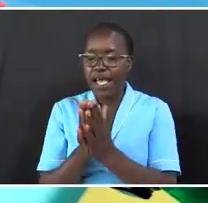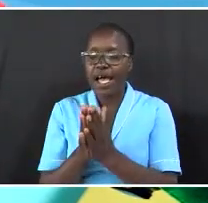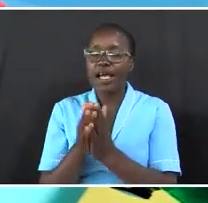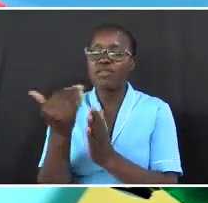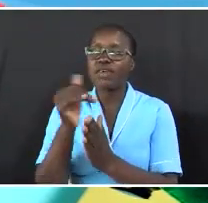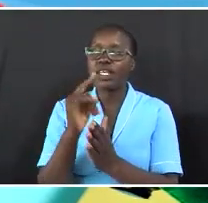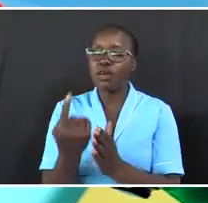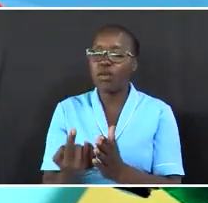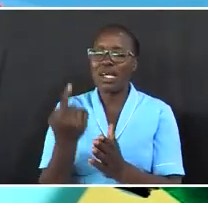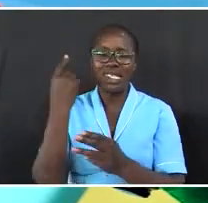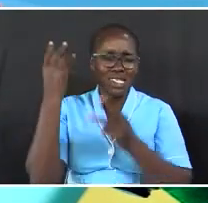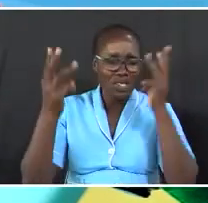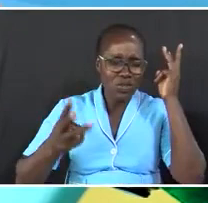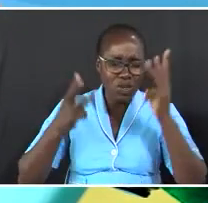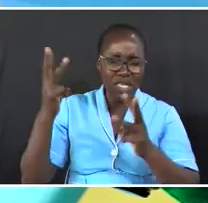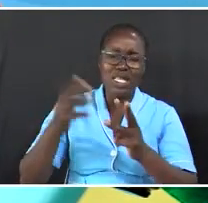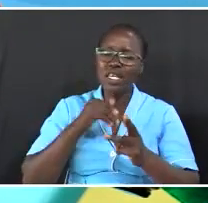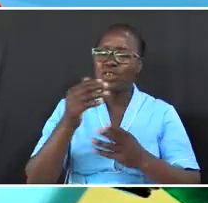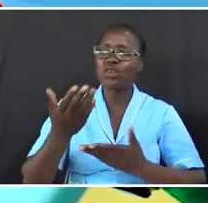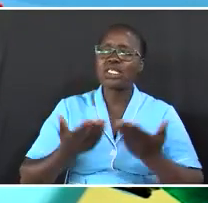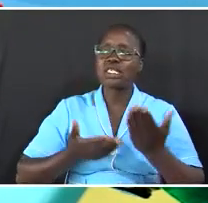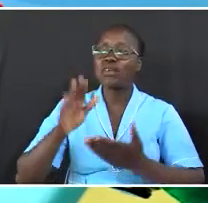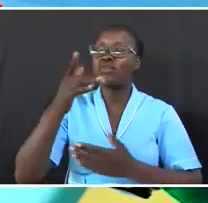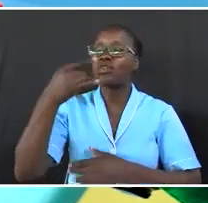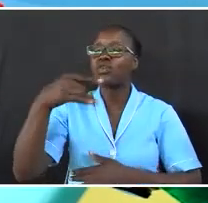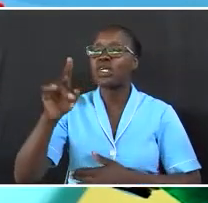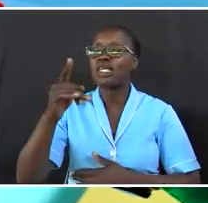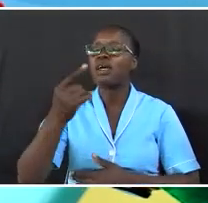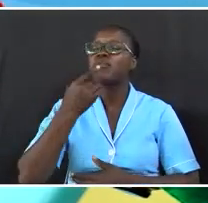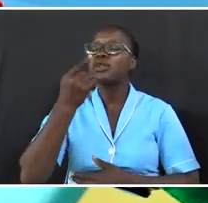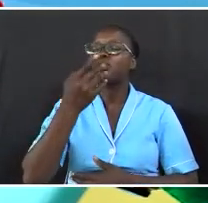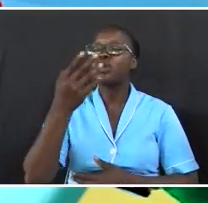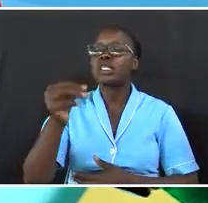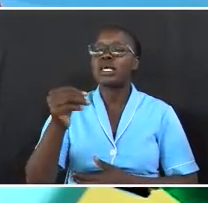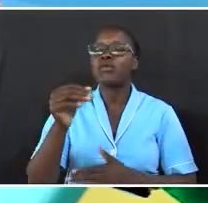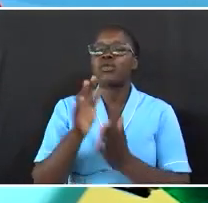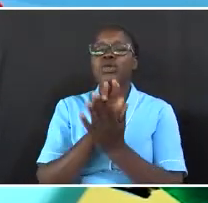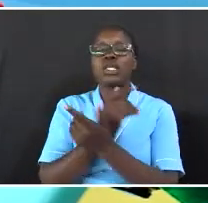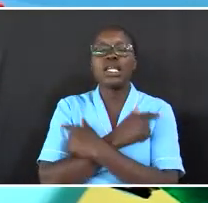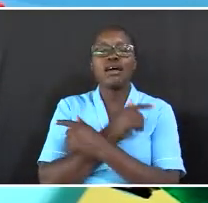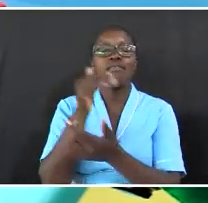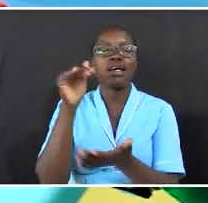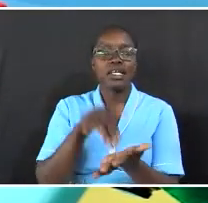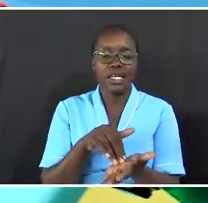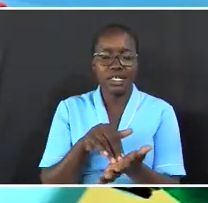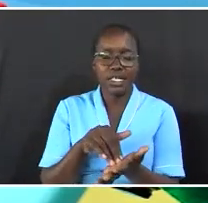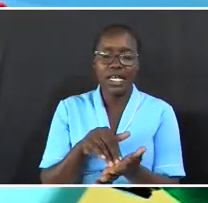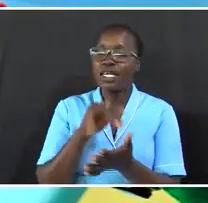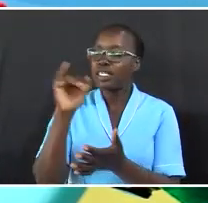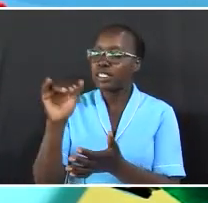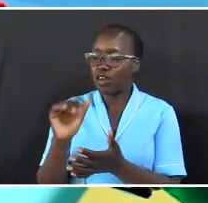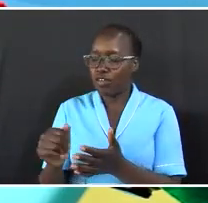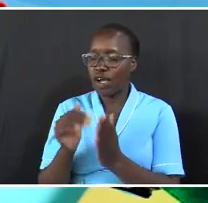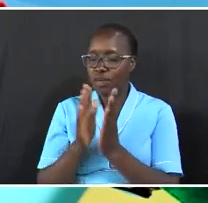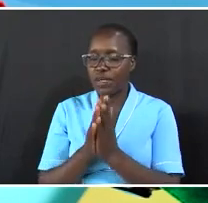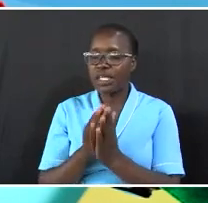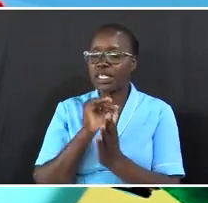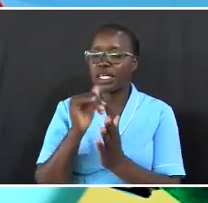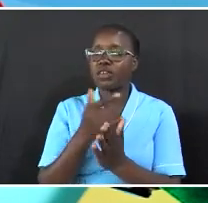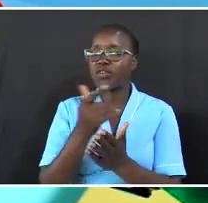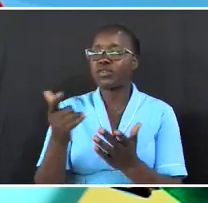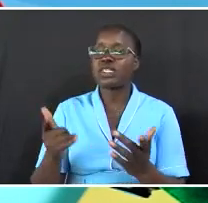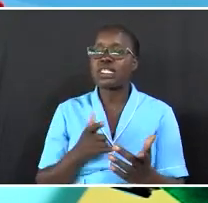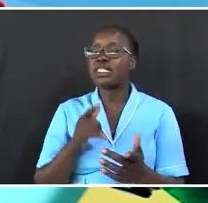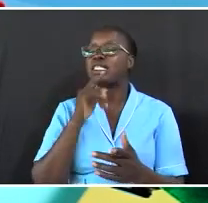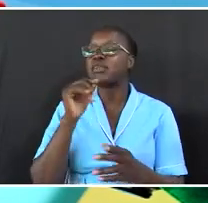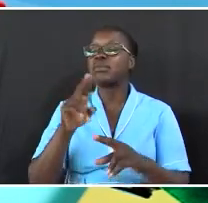is worried that they are not serving you right, may you reassure them with your love again, Jehovah. I want to pray that none of these ladies and